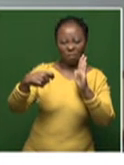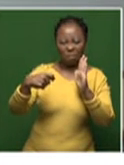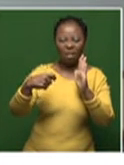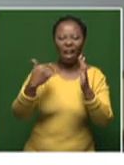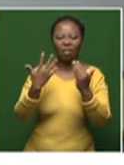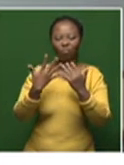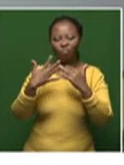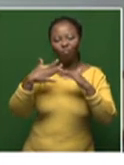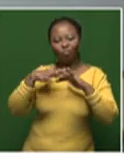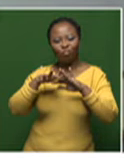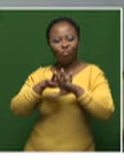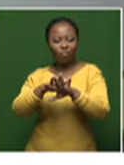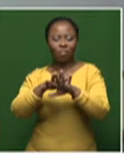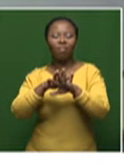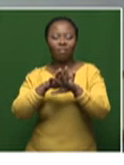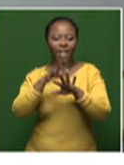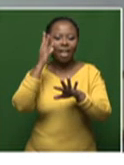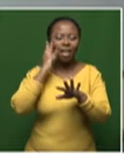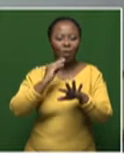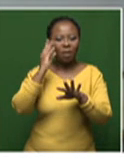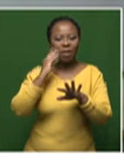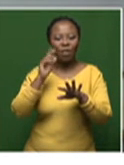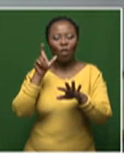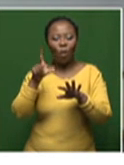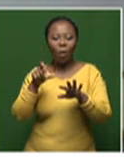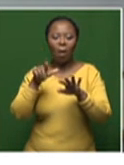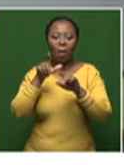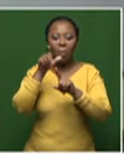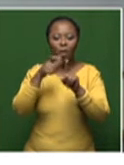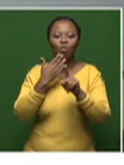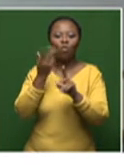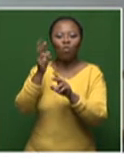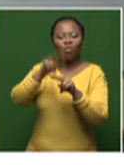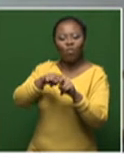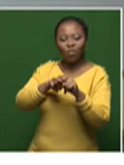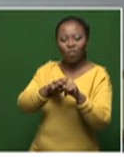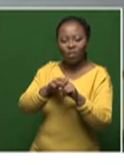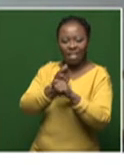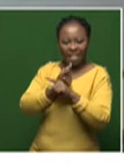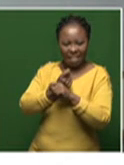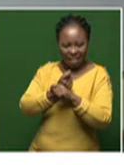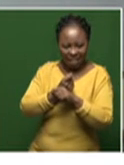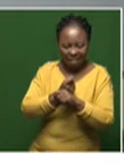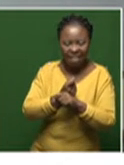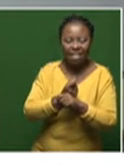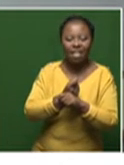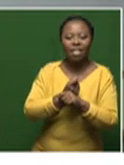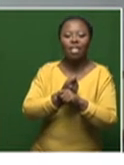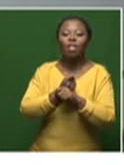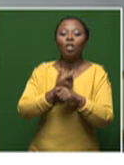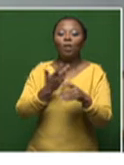immersive experience for the commuter. And then Kurt Alderson, who is an